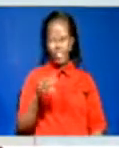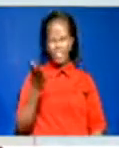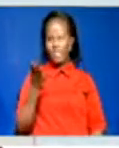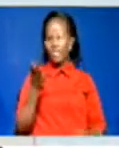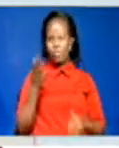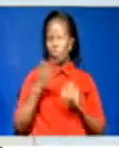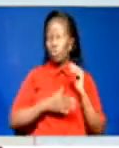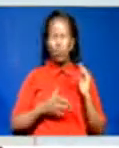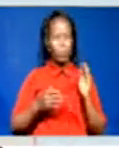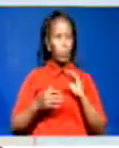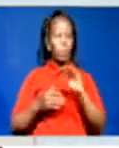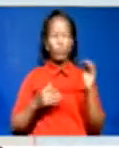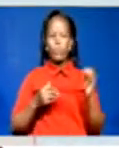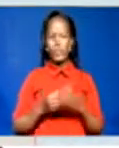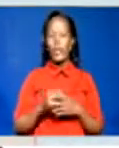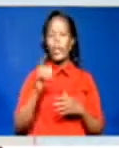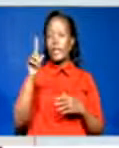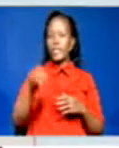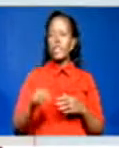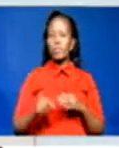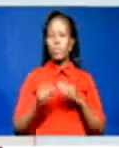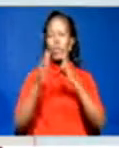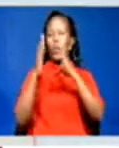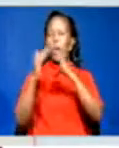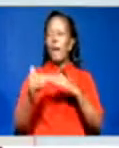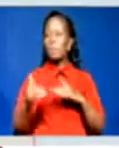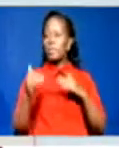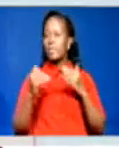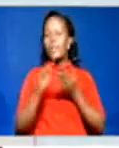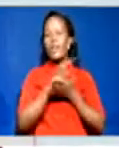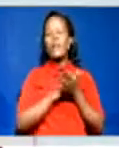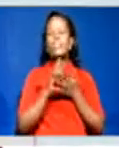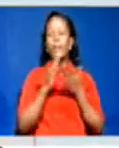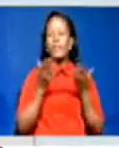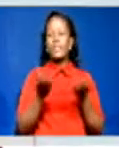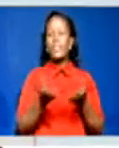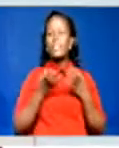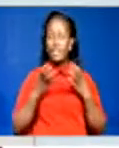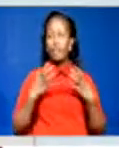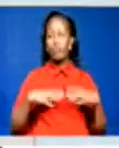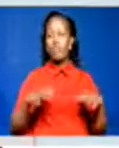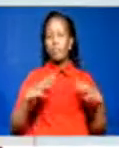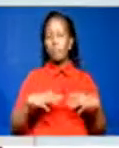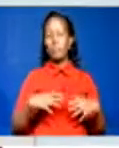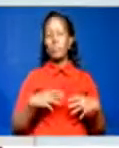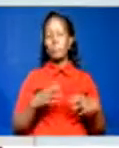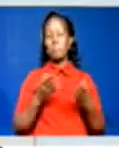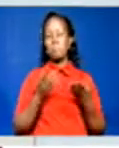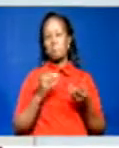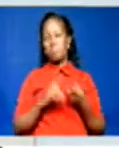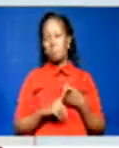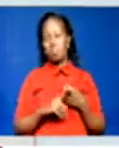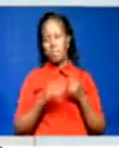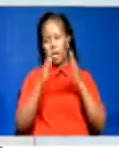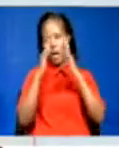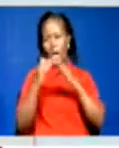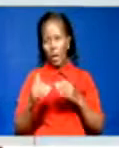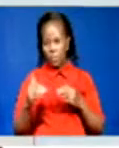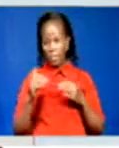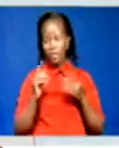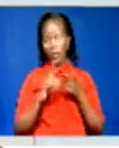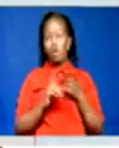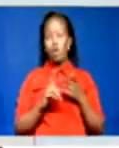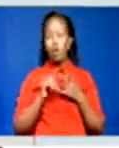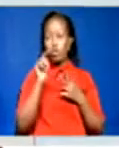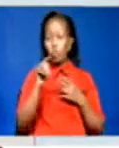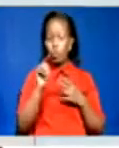Affordable housing is one of the basic needs of human beings, be it shelter. And this is a subject that has been